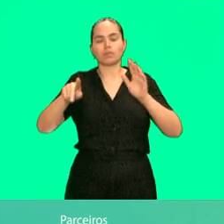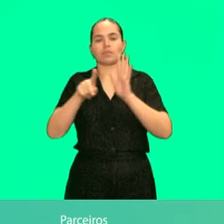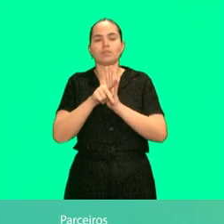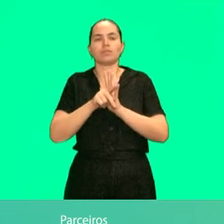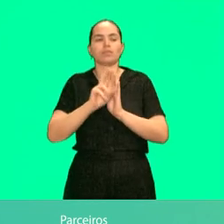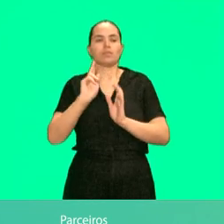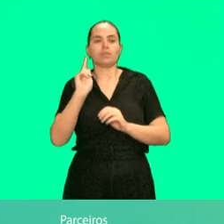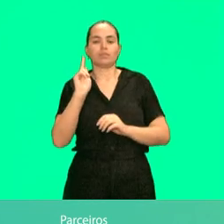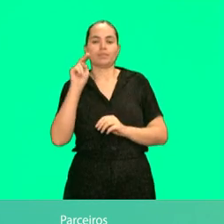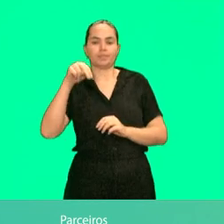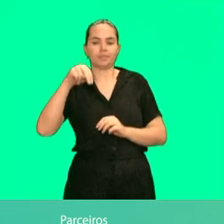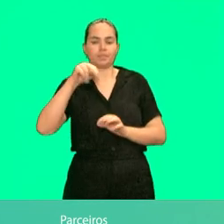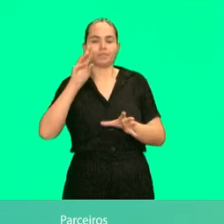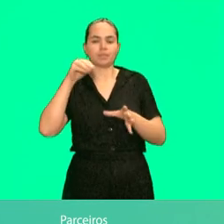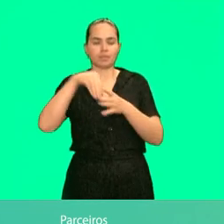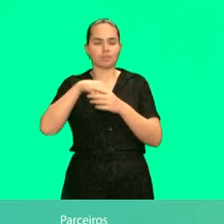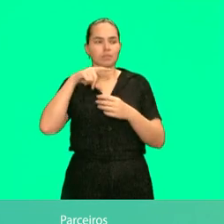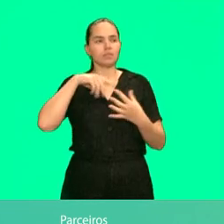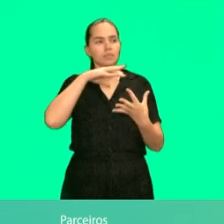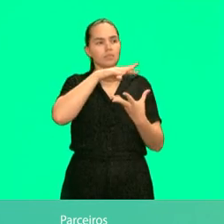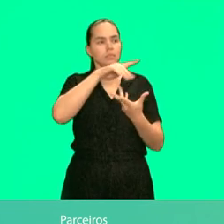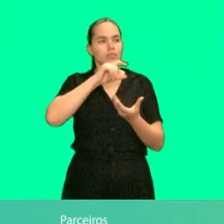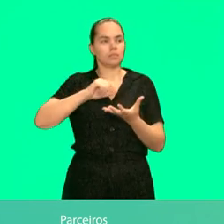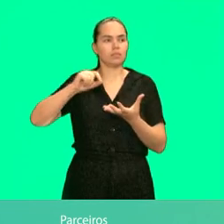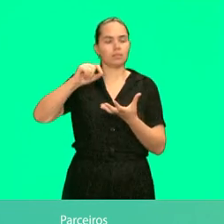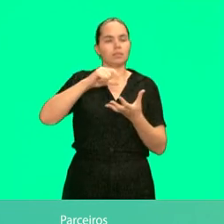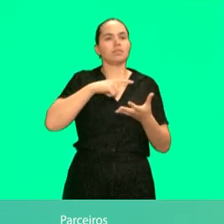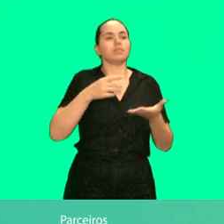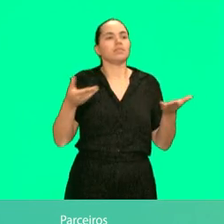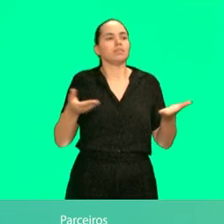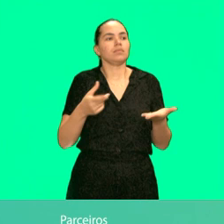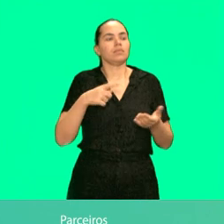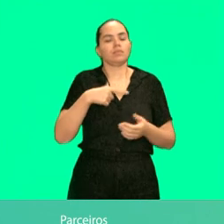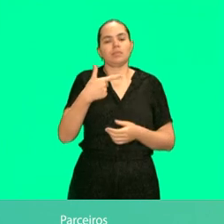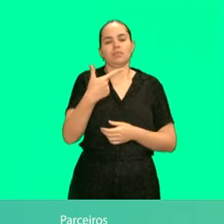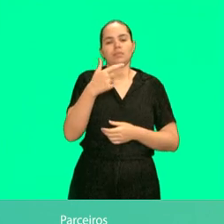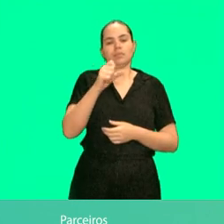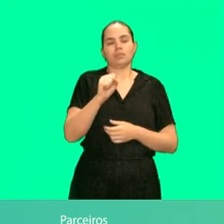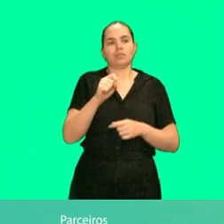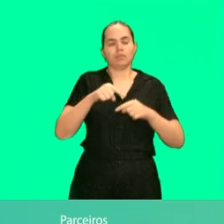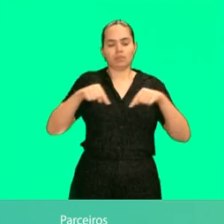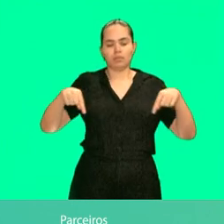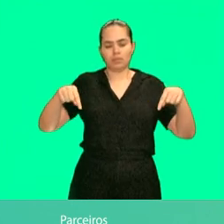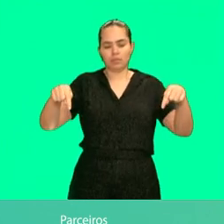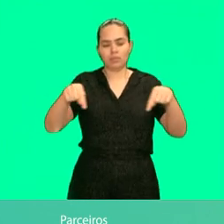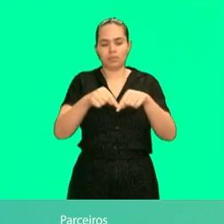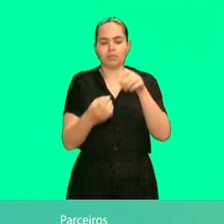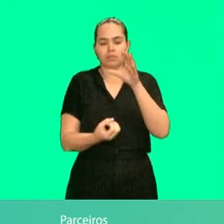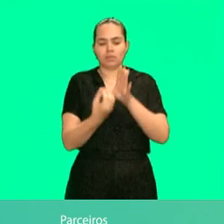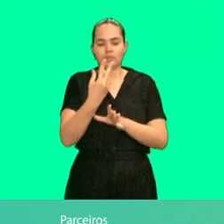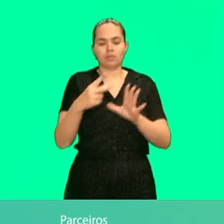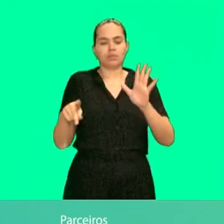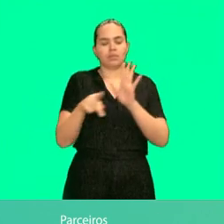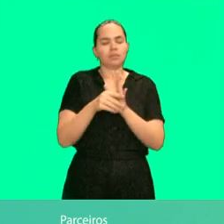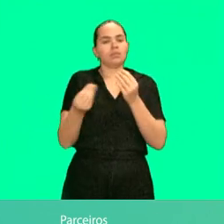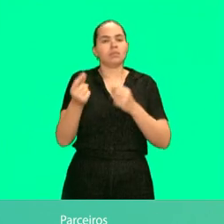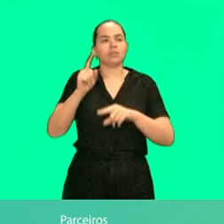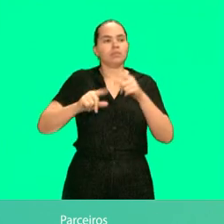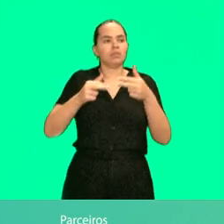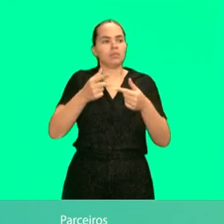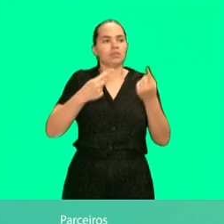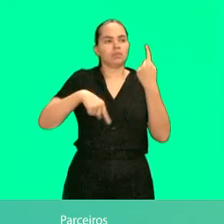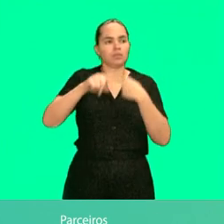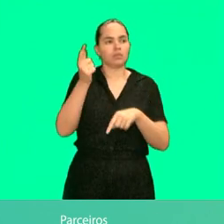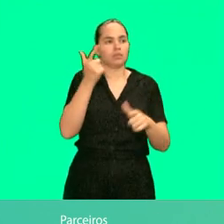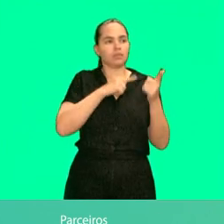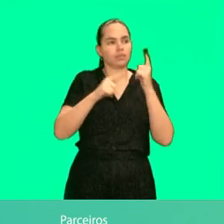and commercialization of nitrogenated products. We have a global presence. We have 28 plants, production